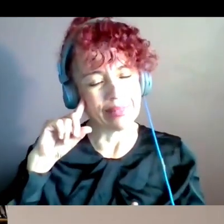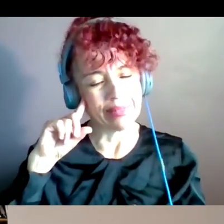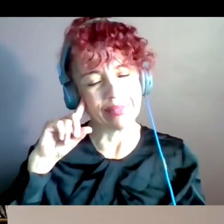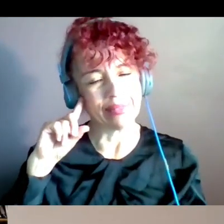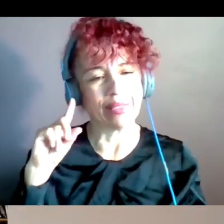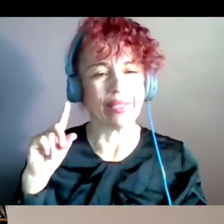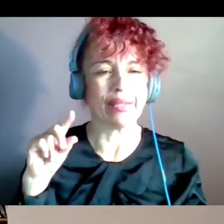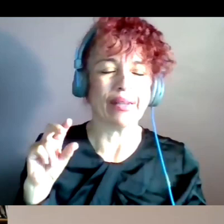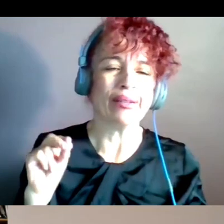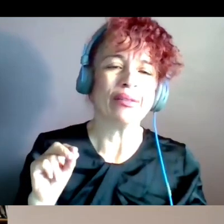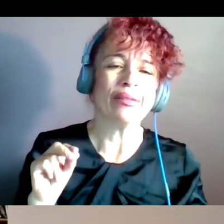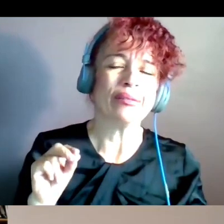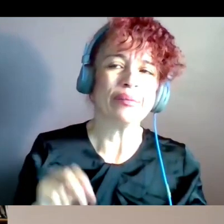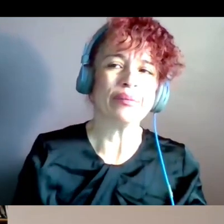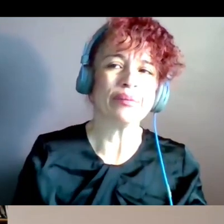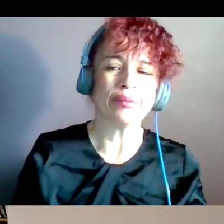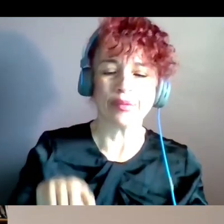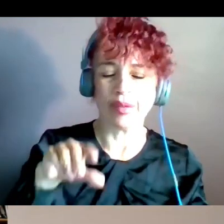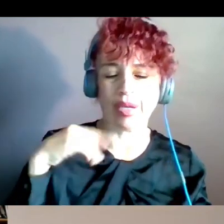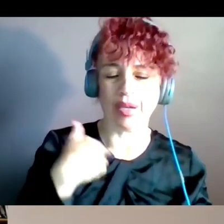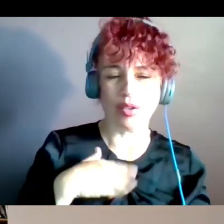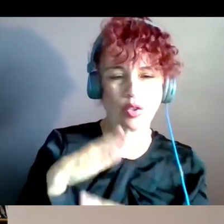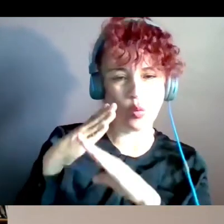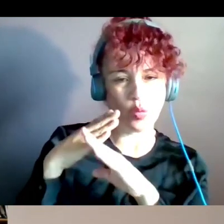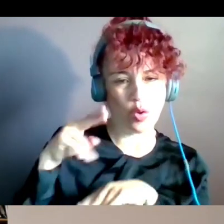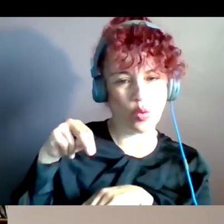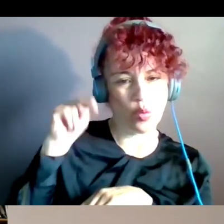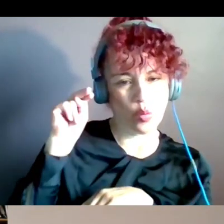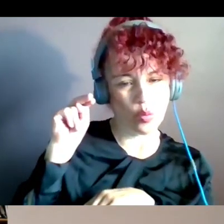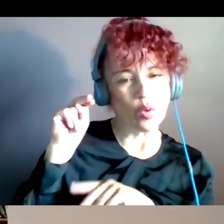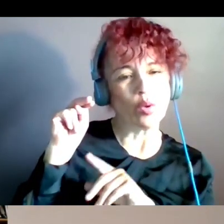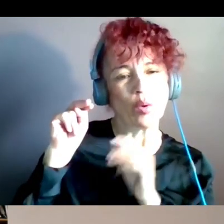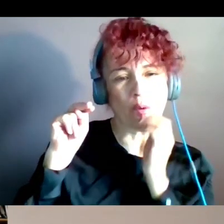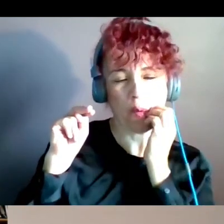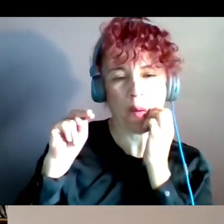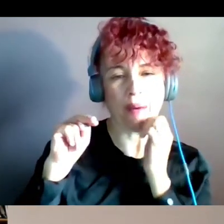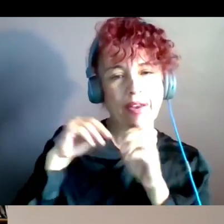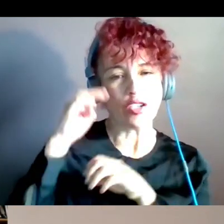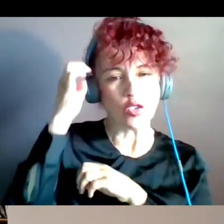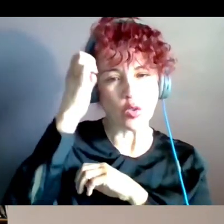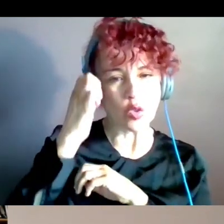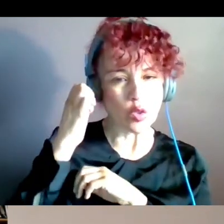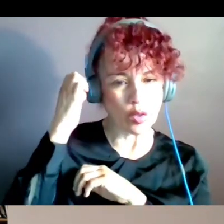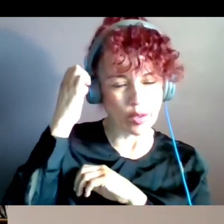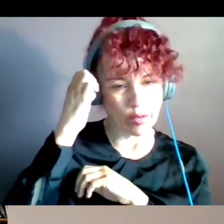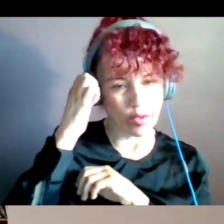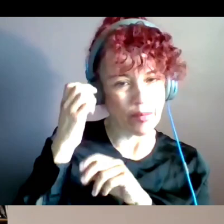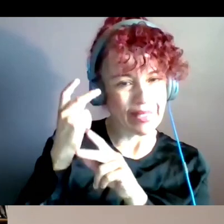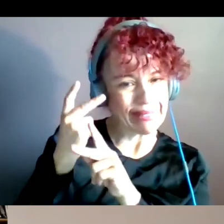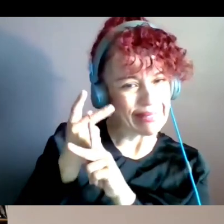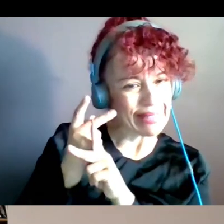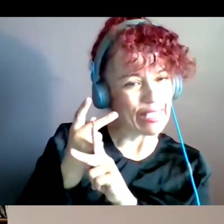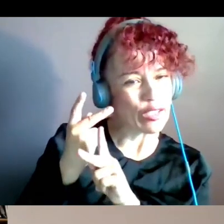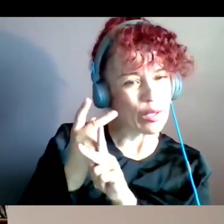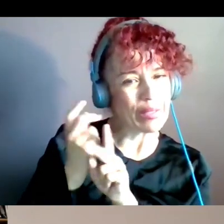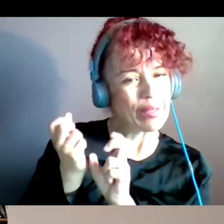your life in your own hands. Arbortech, in order to meet ISO standards in Europe, was very, very careful for making